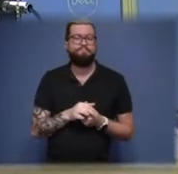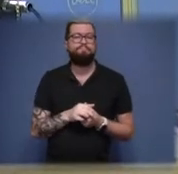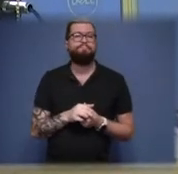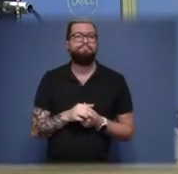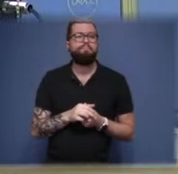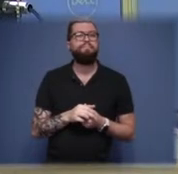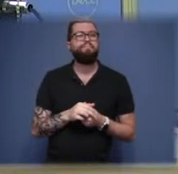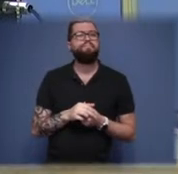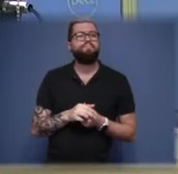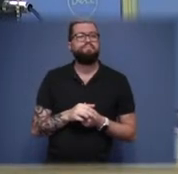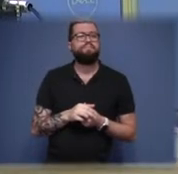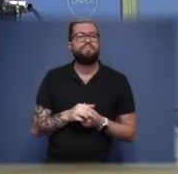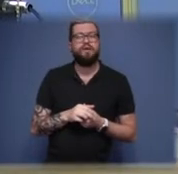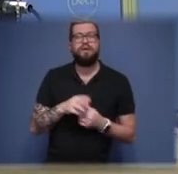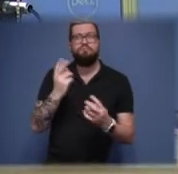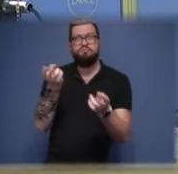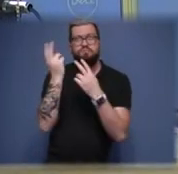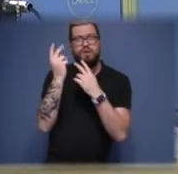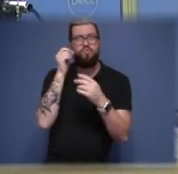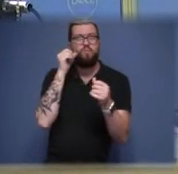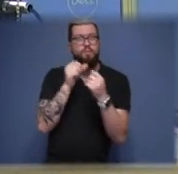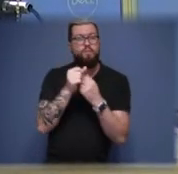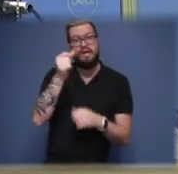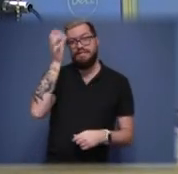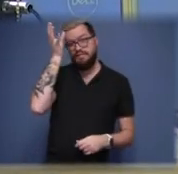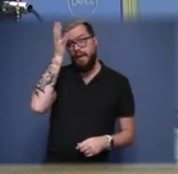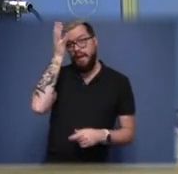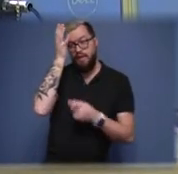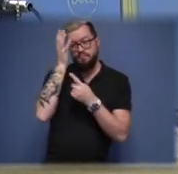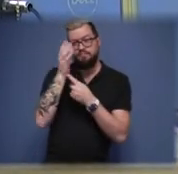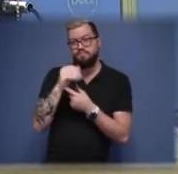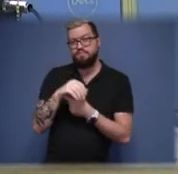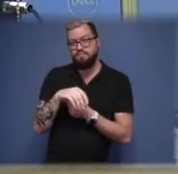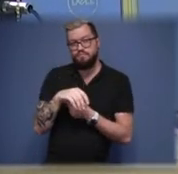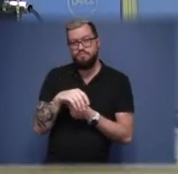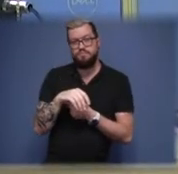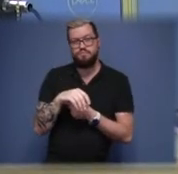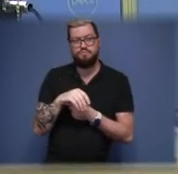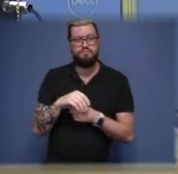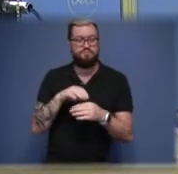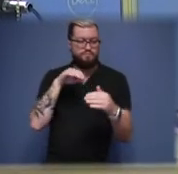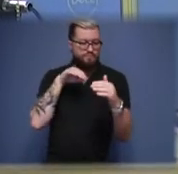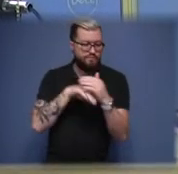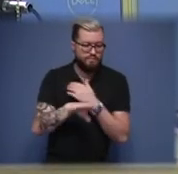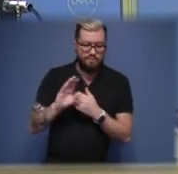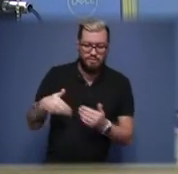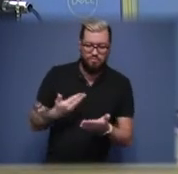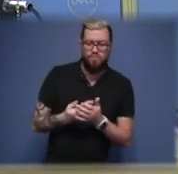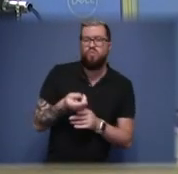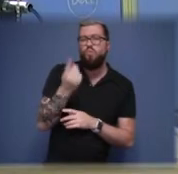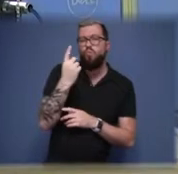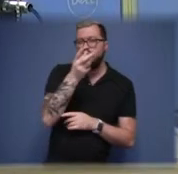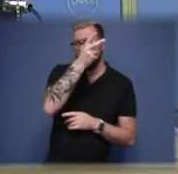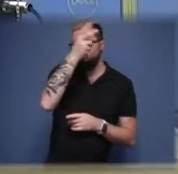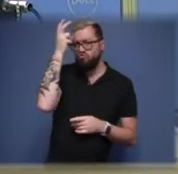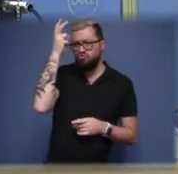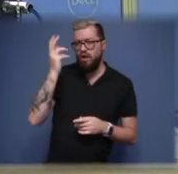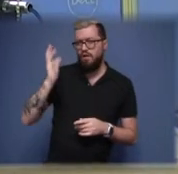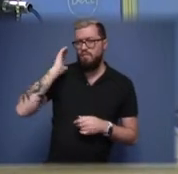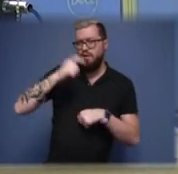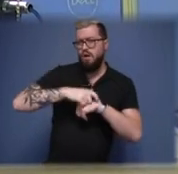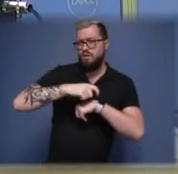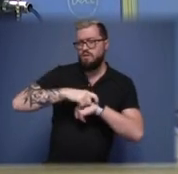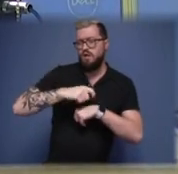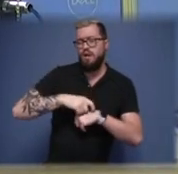I can remember my grandfather, my dad, getting in, and we had one truck at that time,